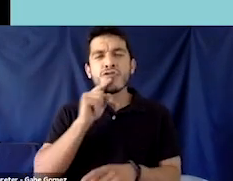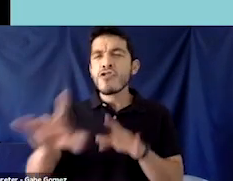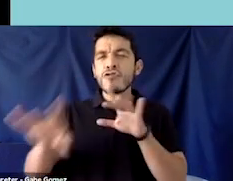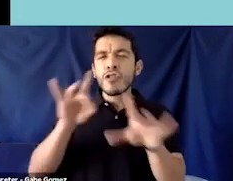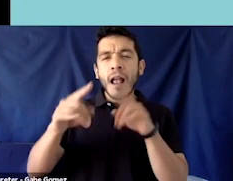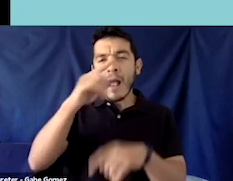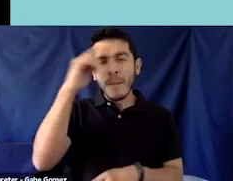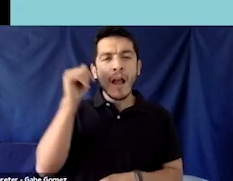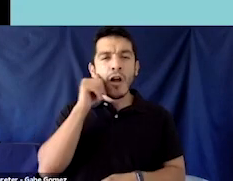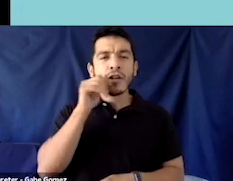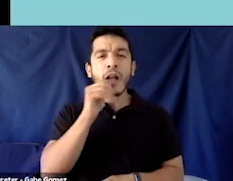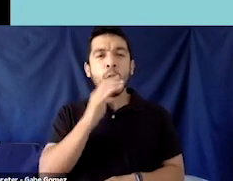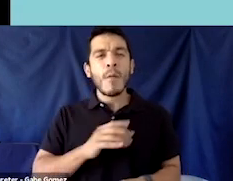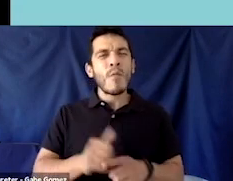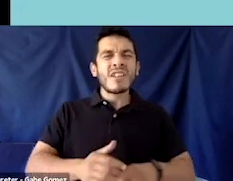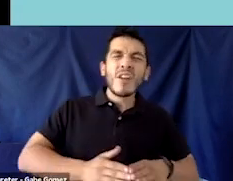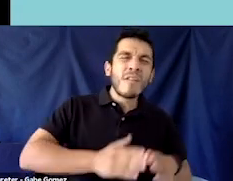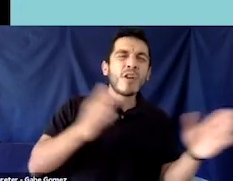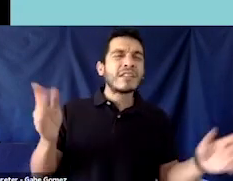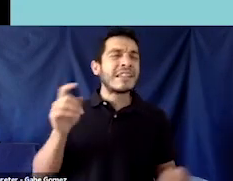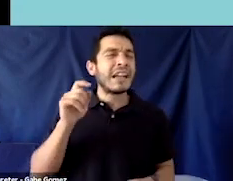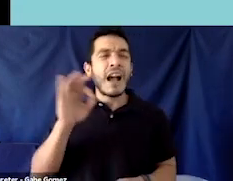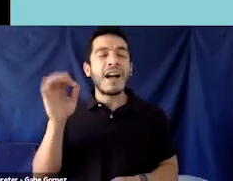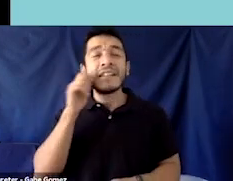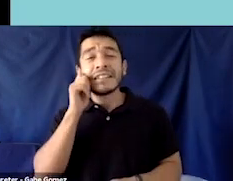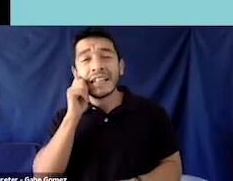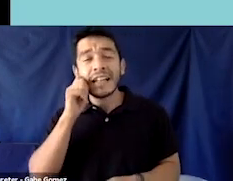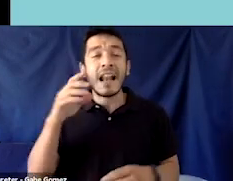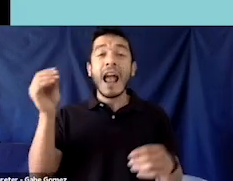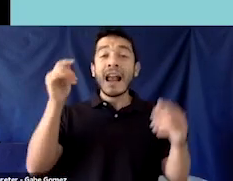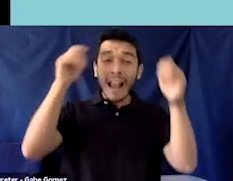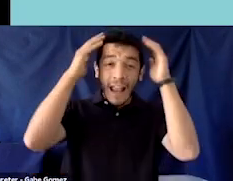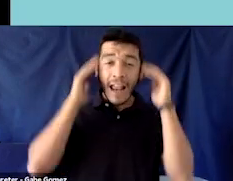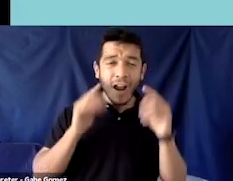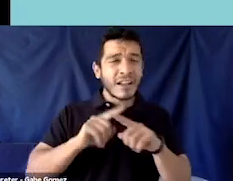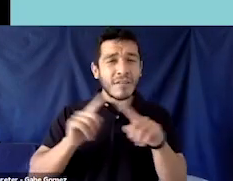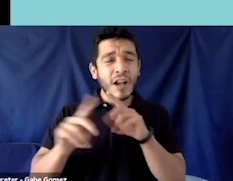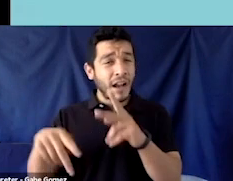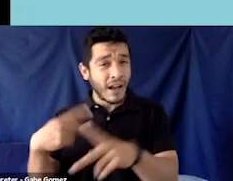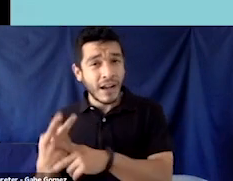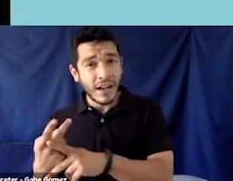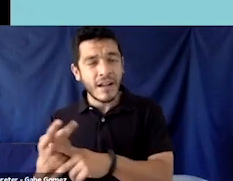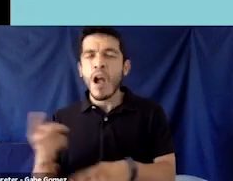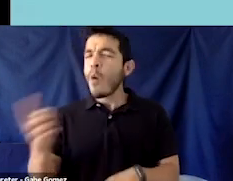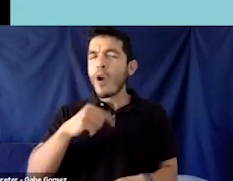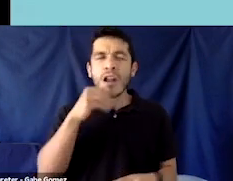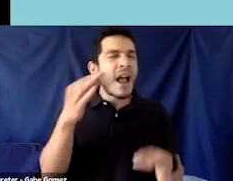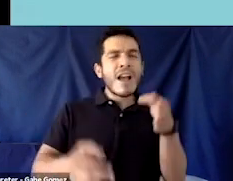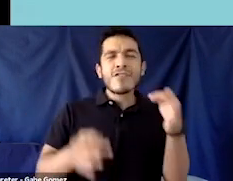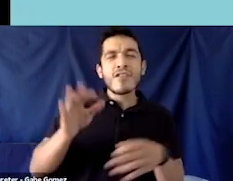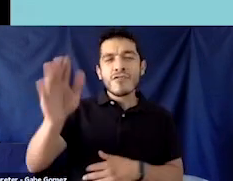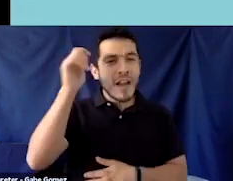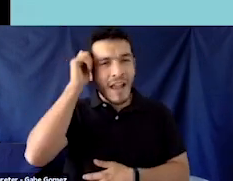skin tones and hairstyles. And again, we're not making a judgment about hairstyles, but more about the freedom and diversity